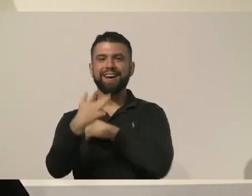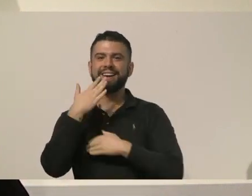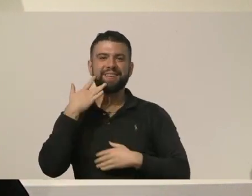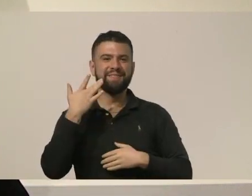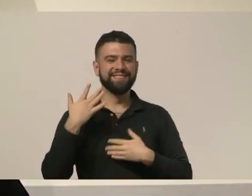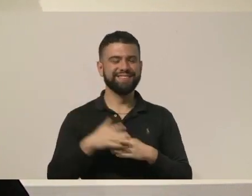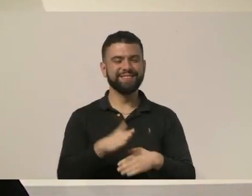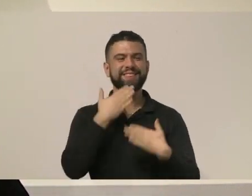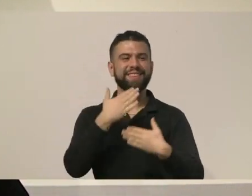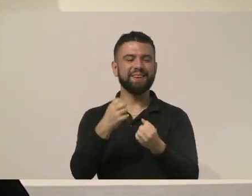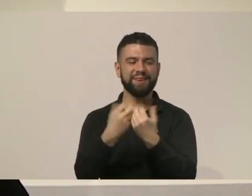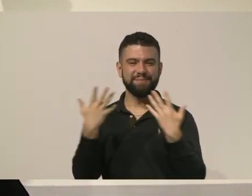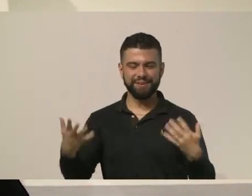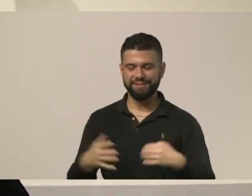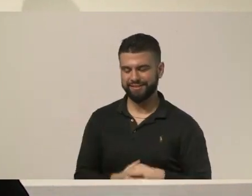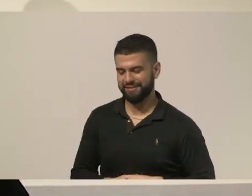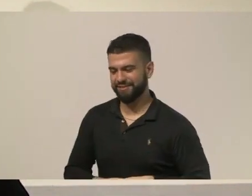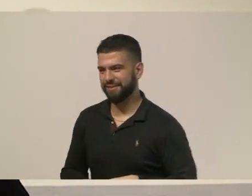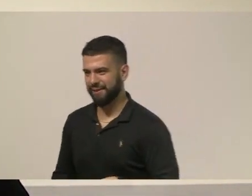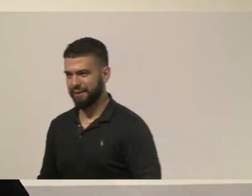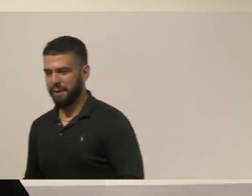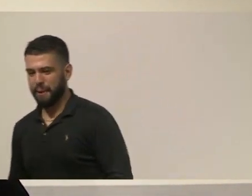much.